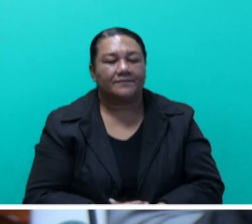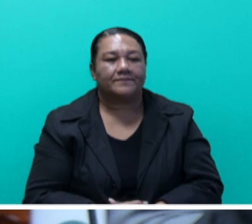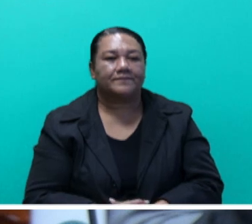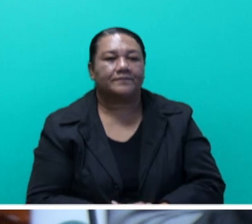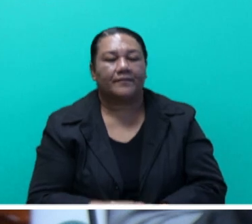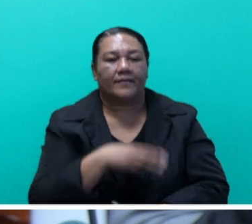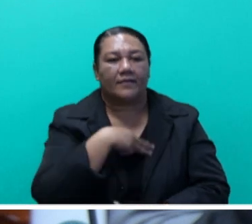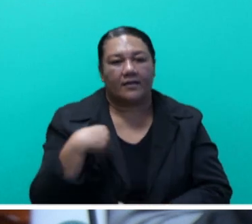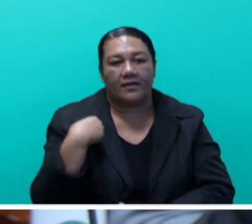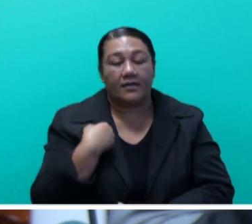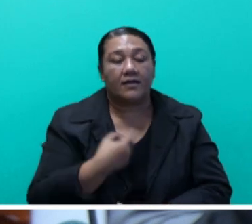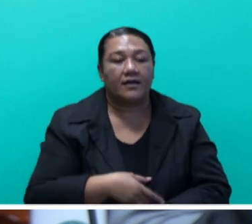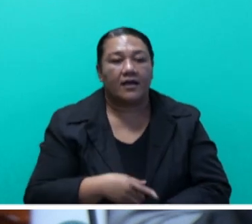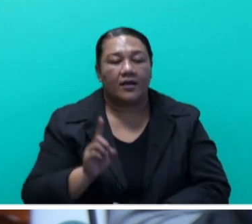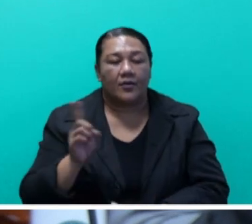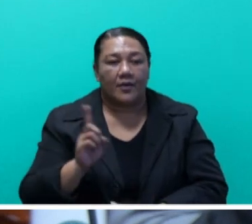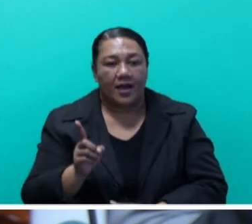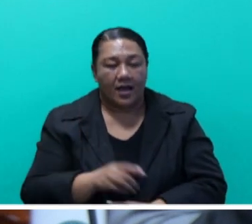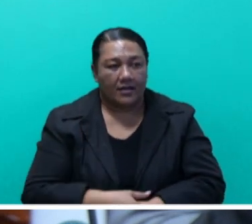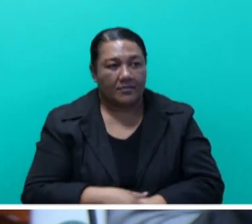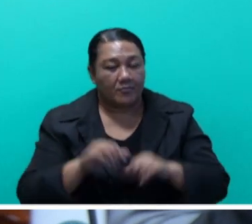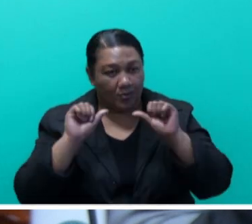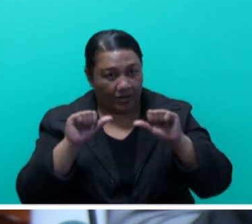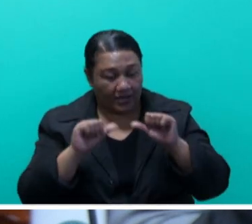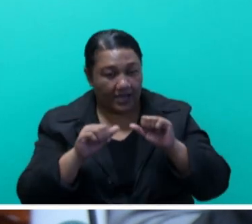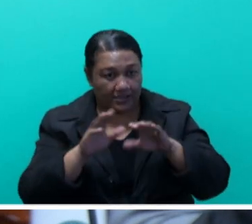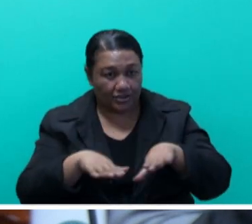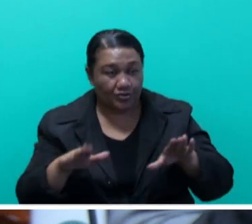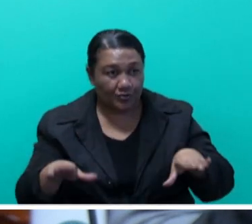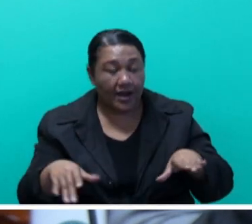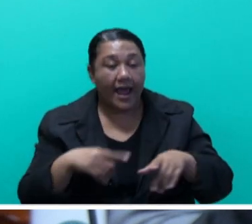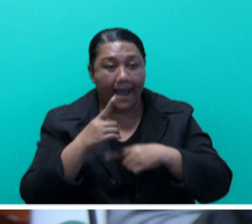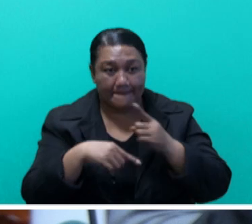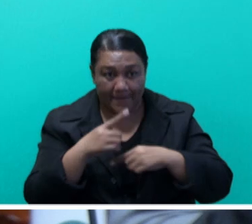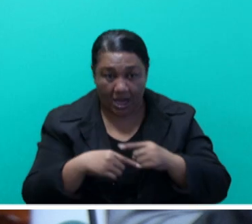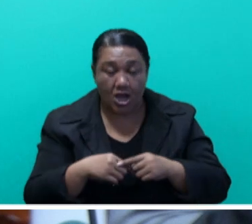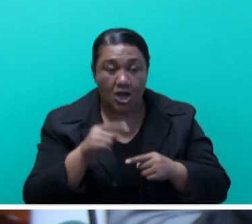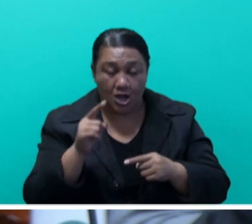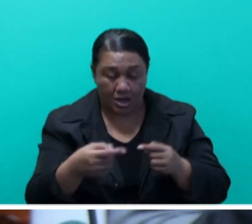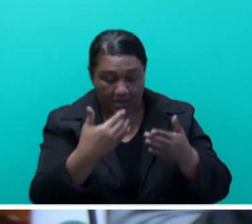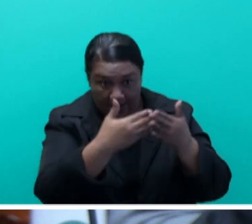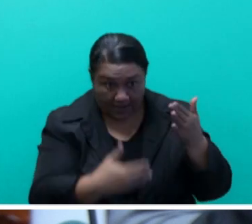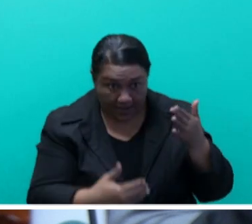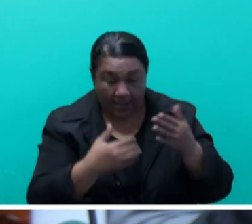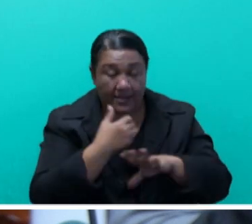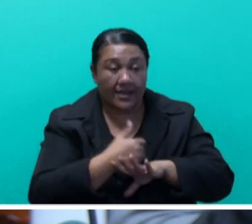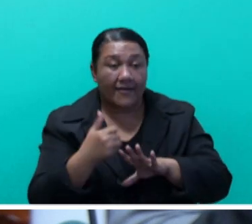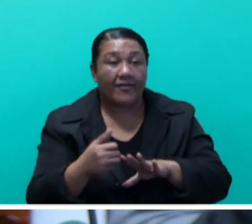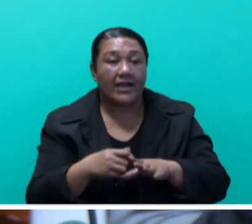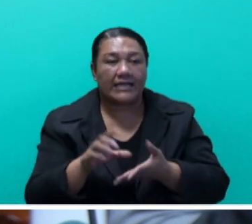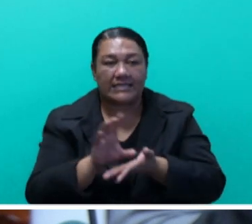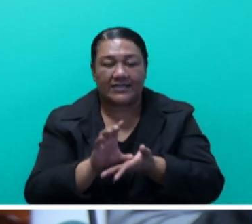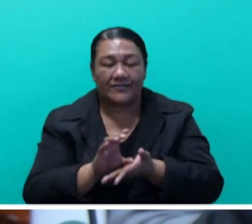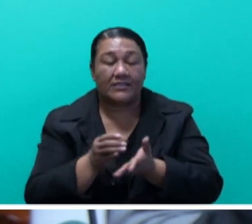effectively protect children in the context of labour mobility, collaboration among government, civil society organizations and stakeholders